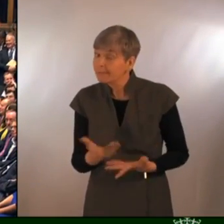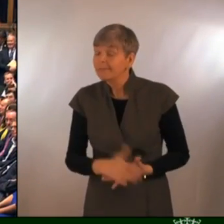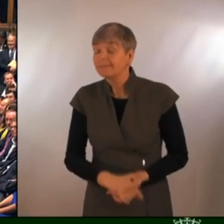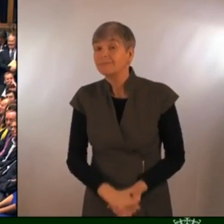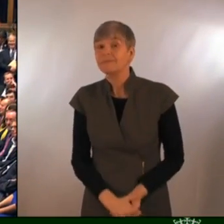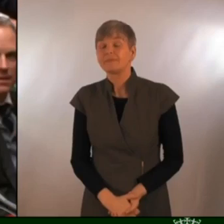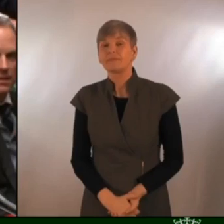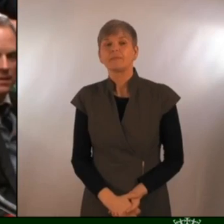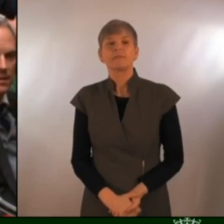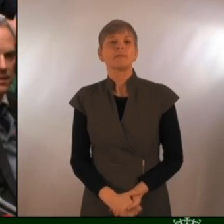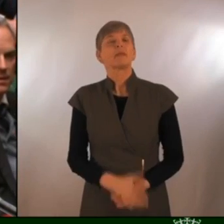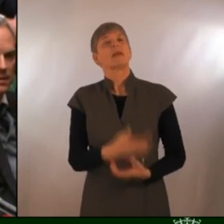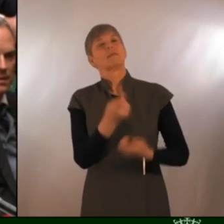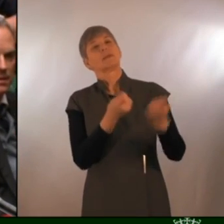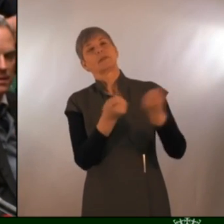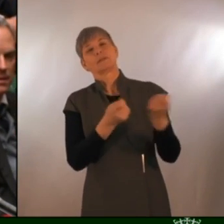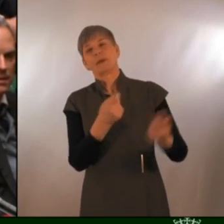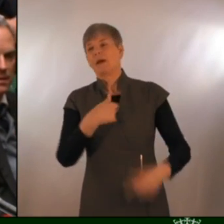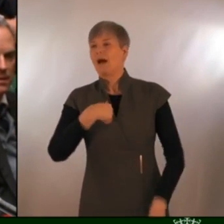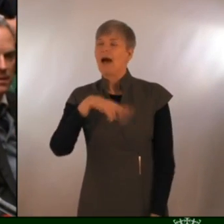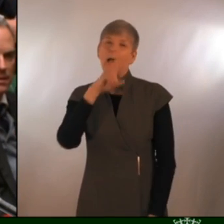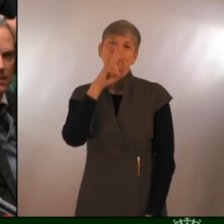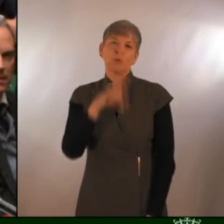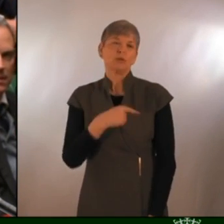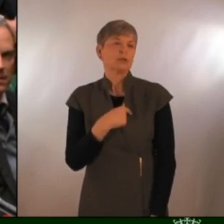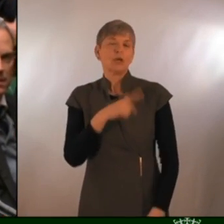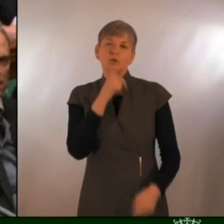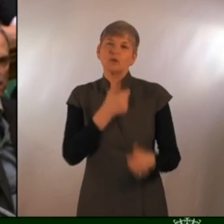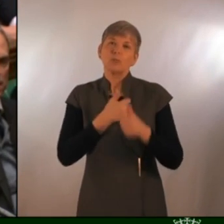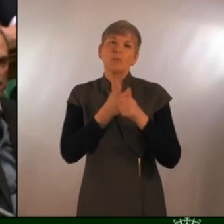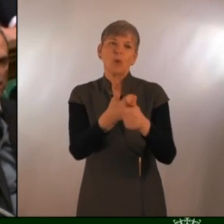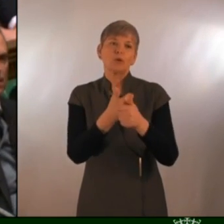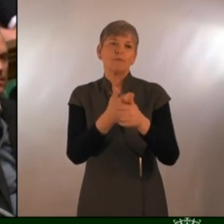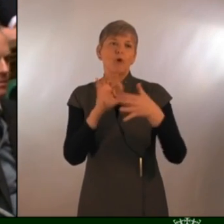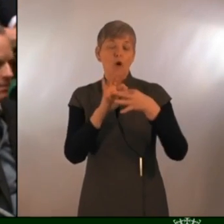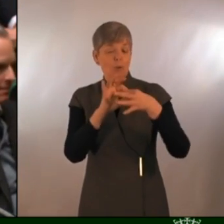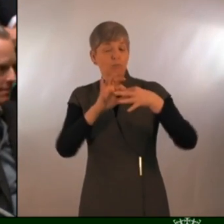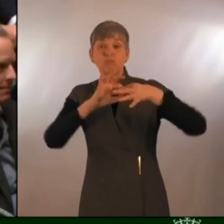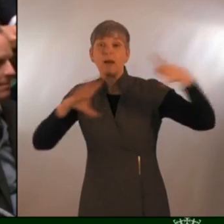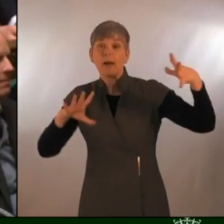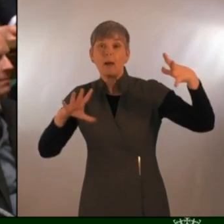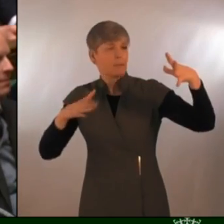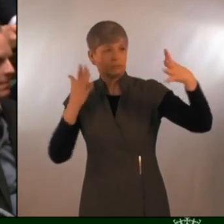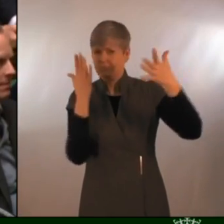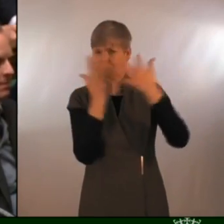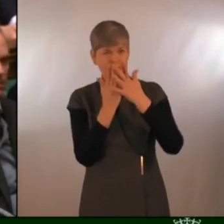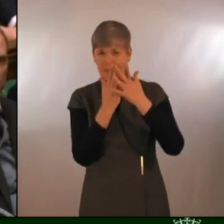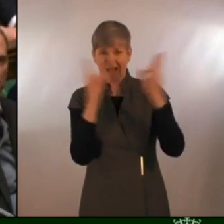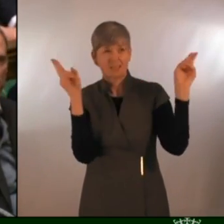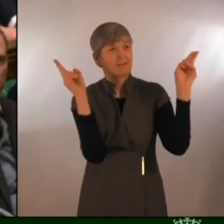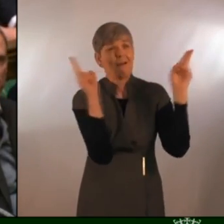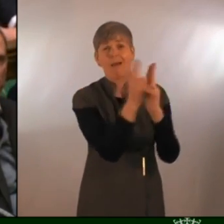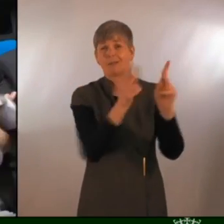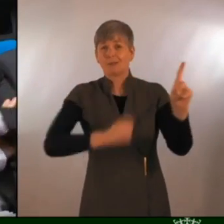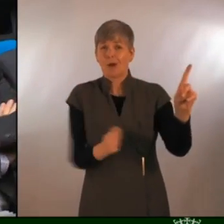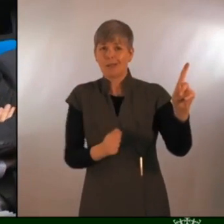Mr. Speaker, I notice that support for breaking up the union is actually declining in Scotland. And maybe that's because